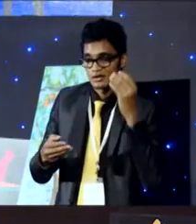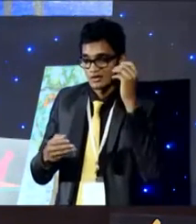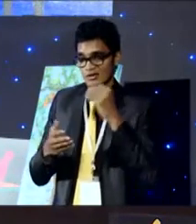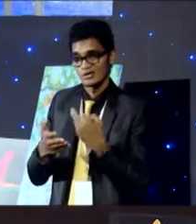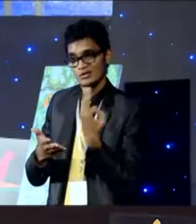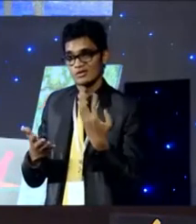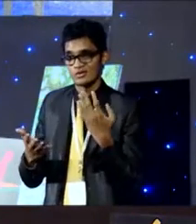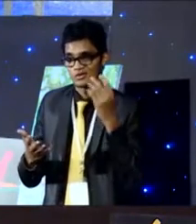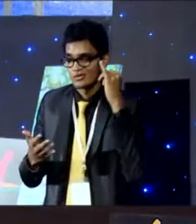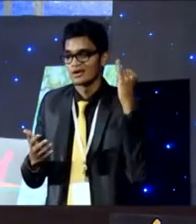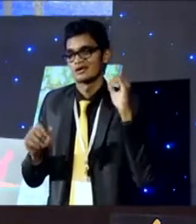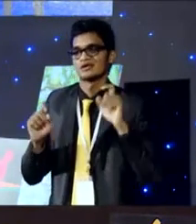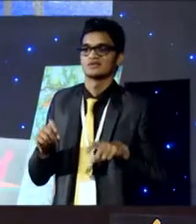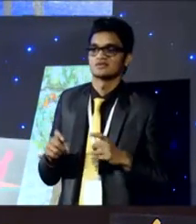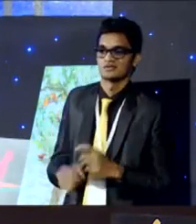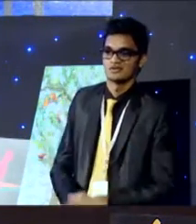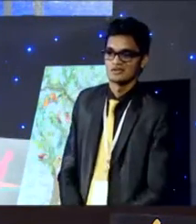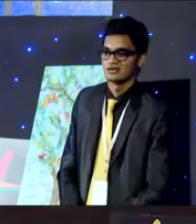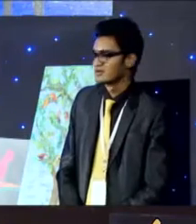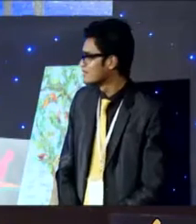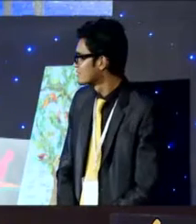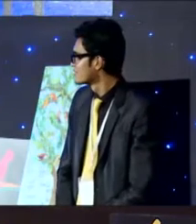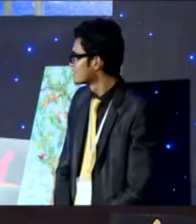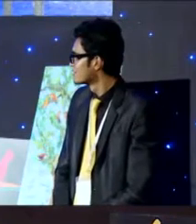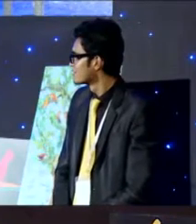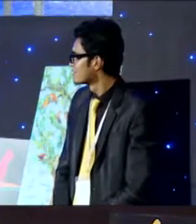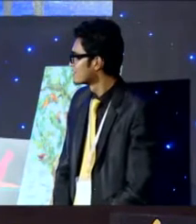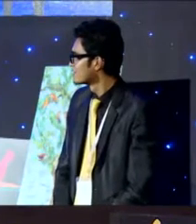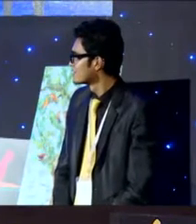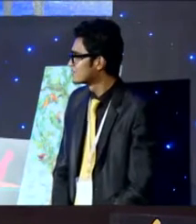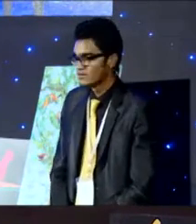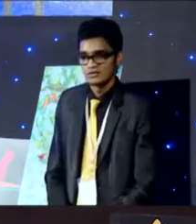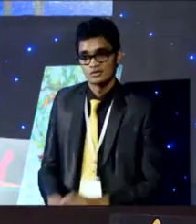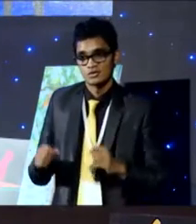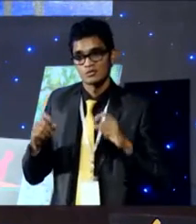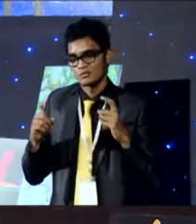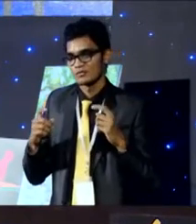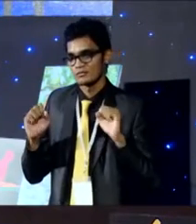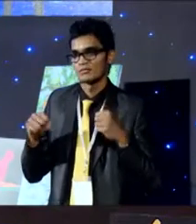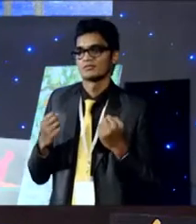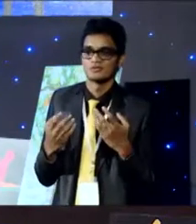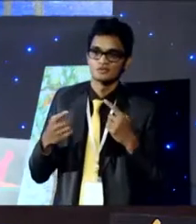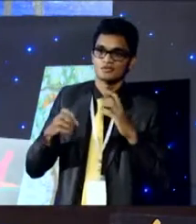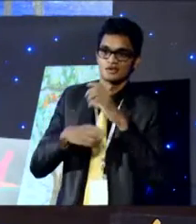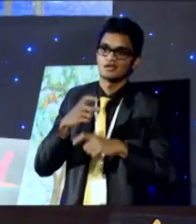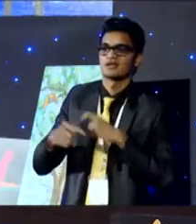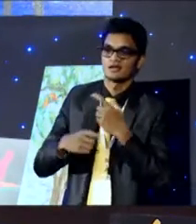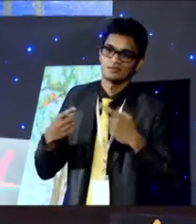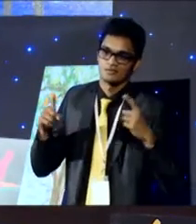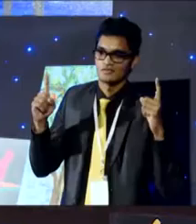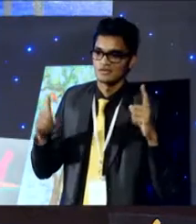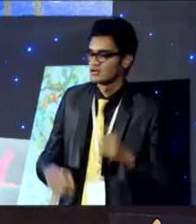And innovation is an important thing. And that requires us to build diverse culture, perspectives,